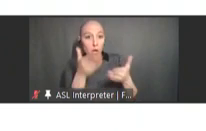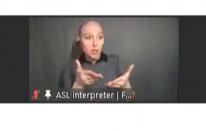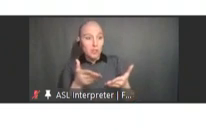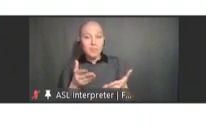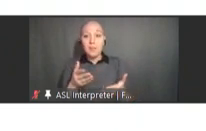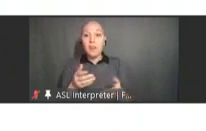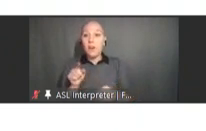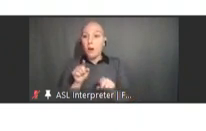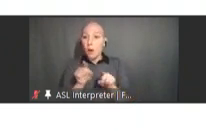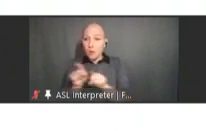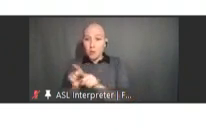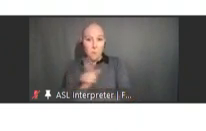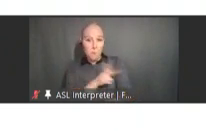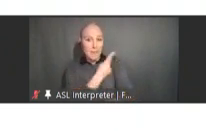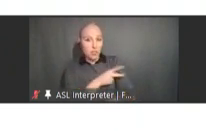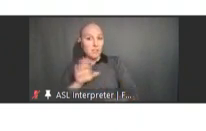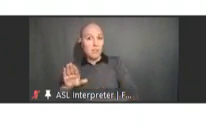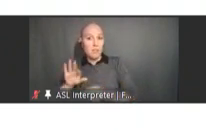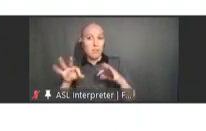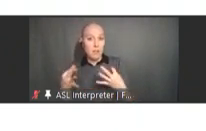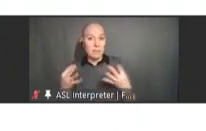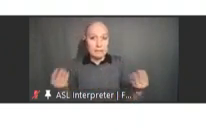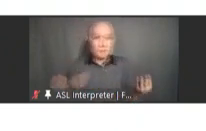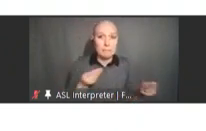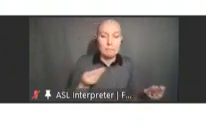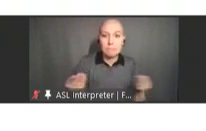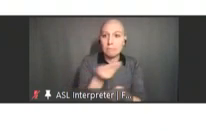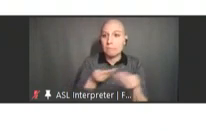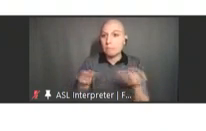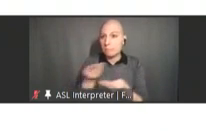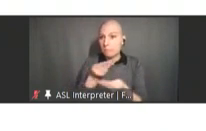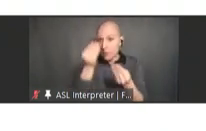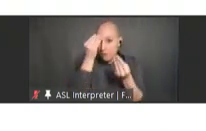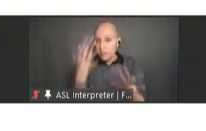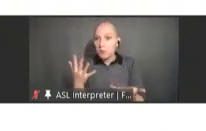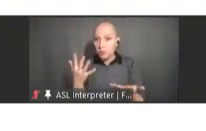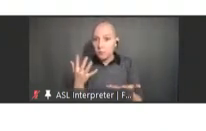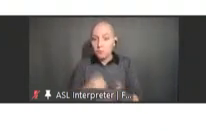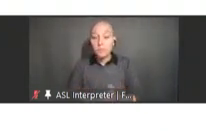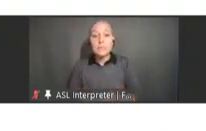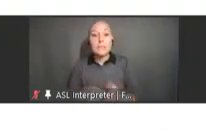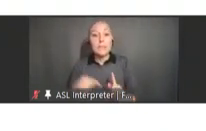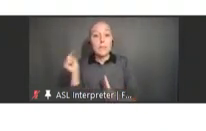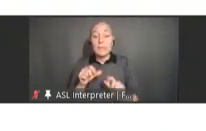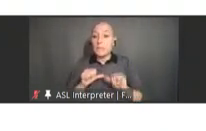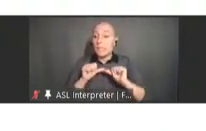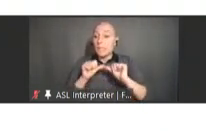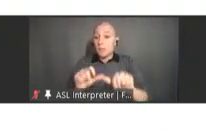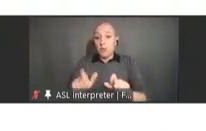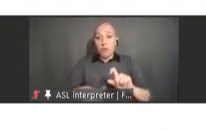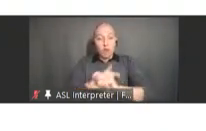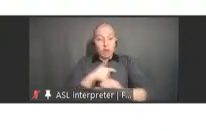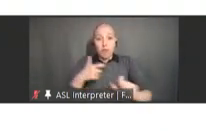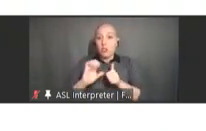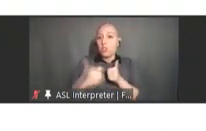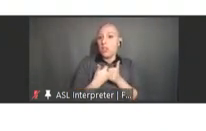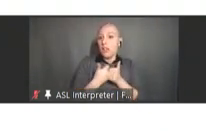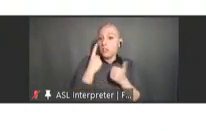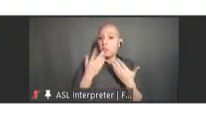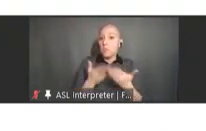families. It continues to be a large challenge for public health and for healthcare